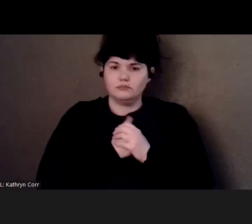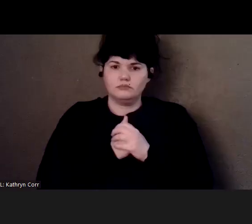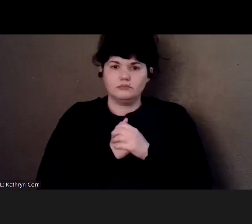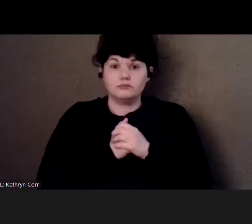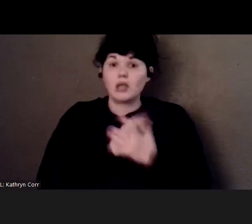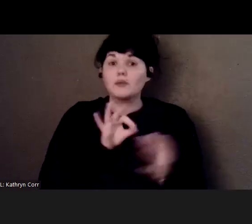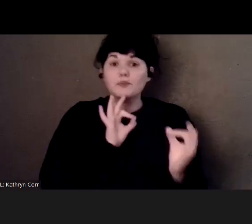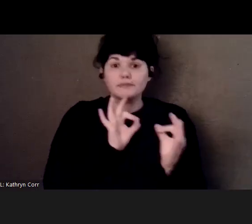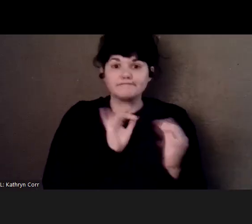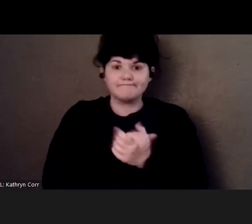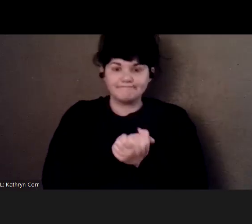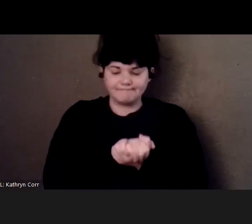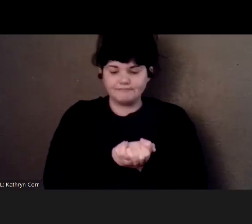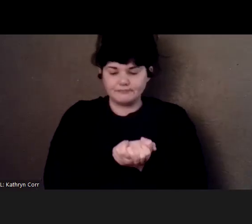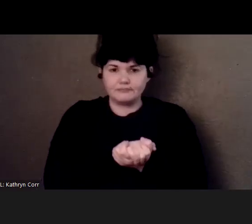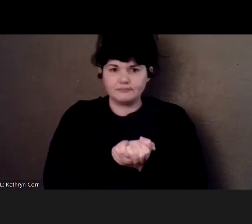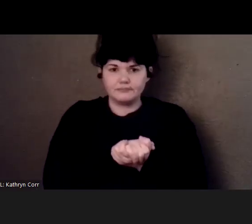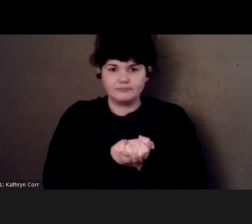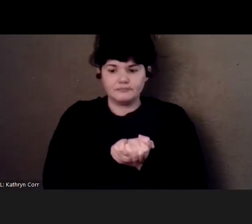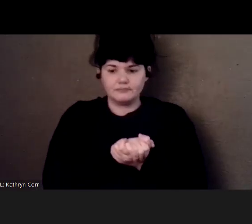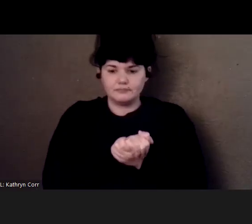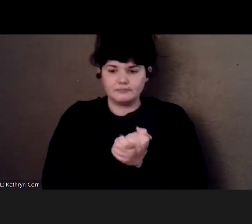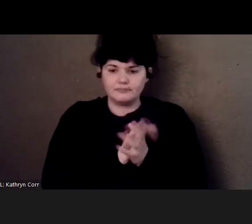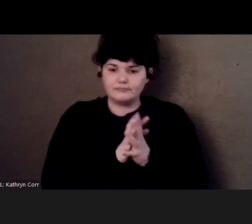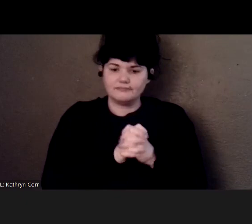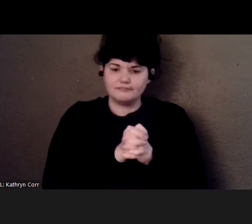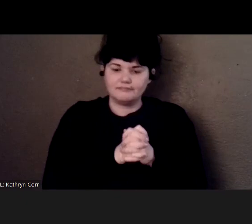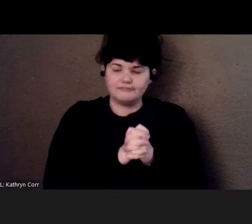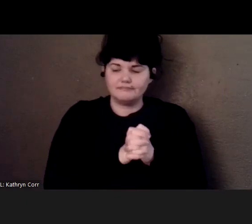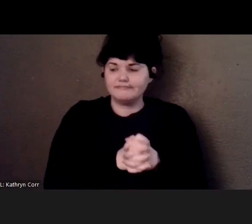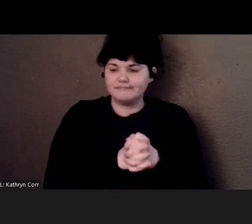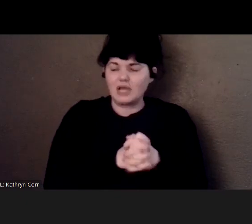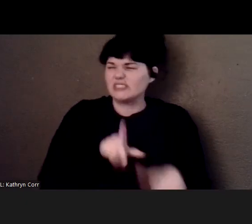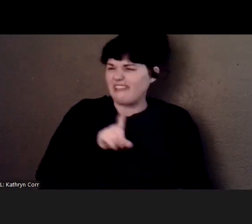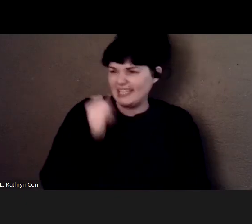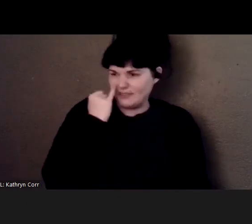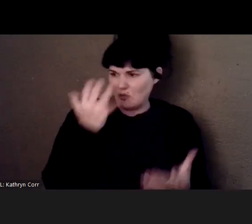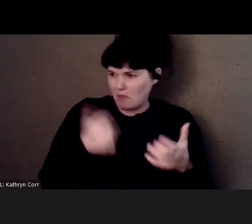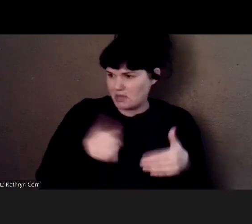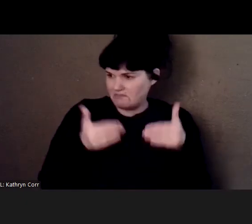previous presentation. I was going to ask you if you wanted me to do that.